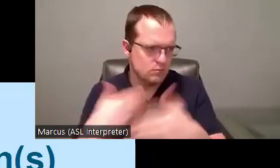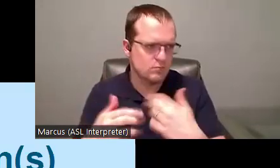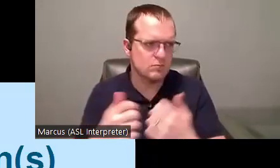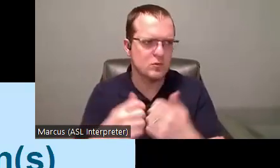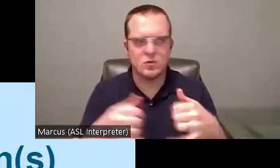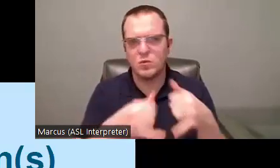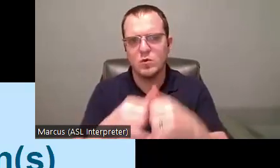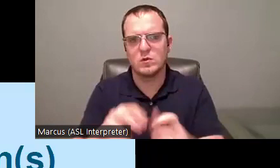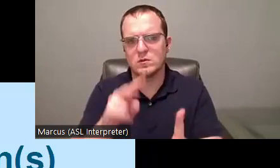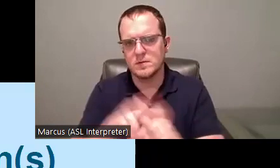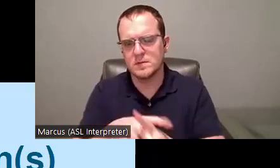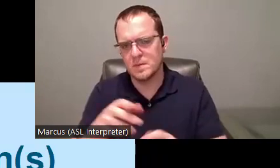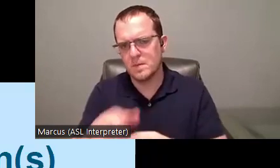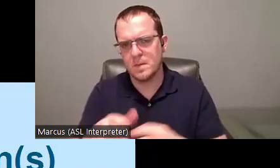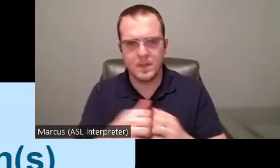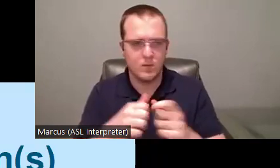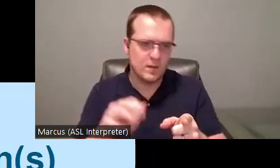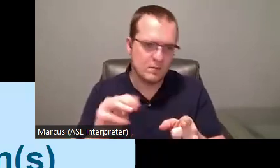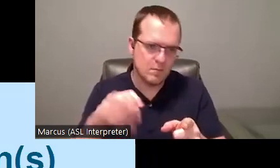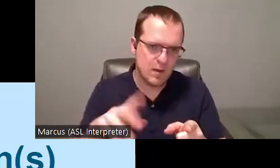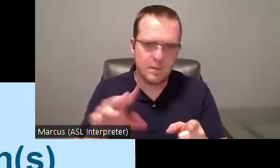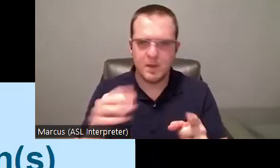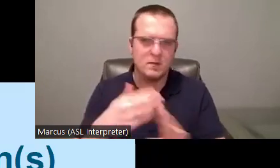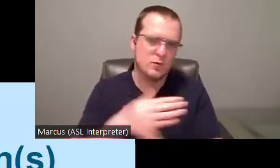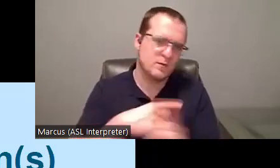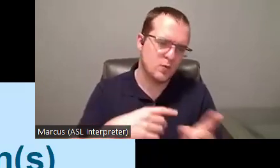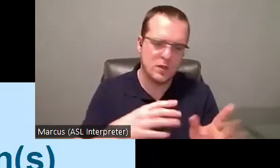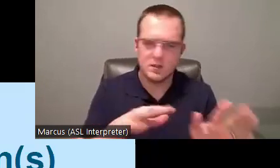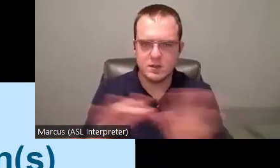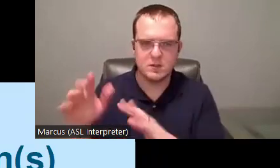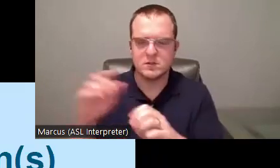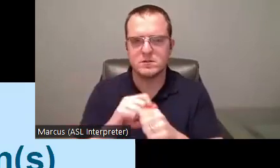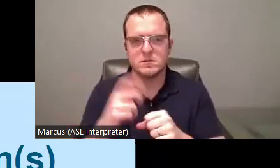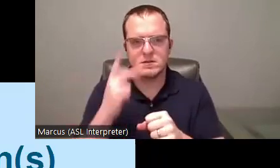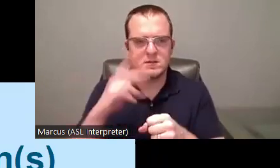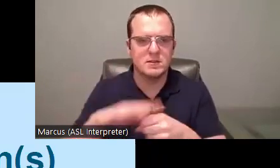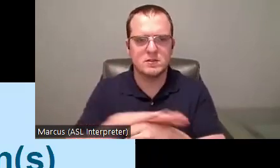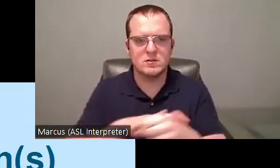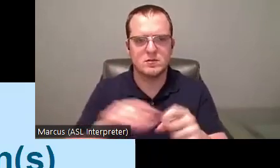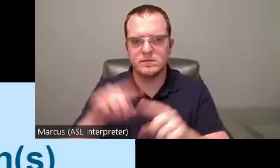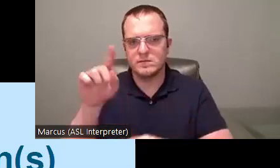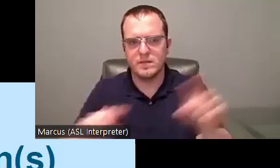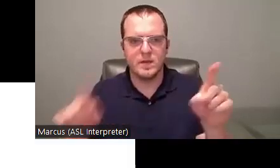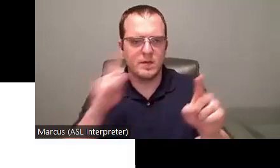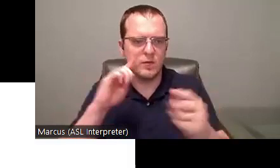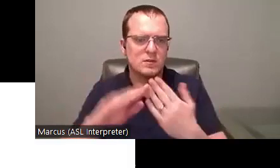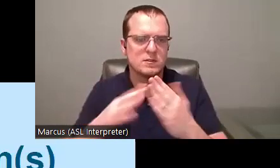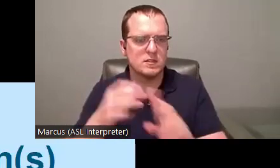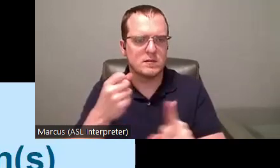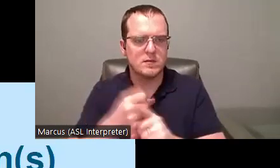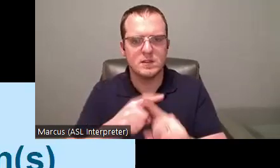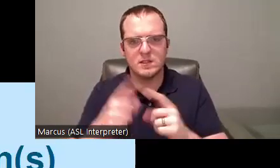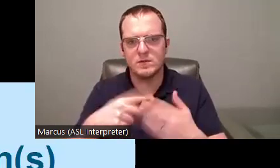awards. Through this map and the previous one, just seeing the geographic diversity across the city and the different types of